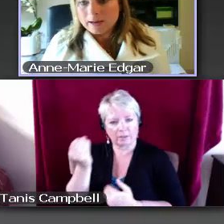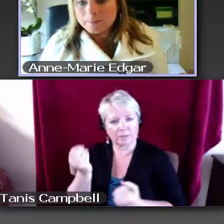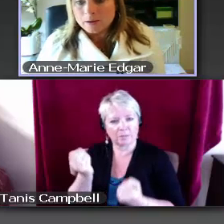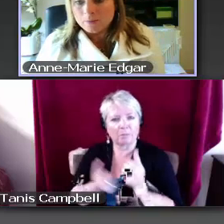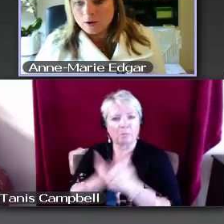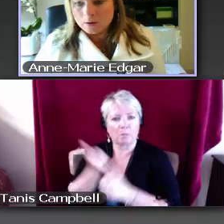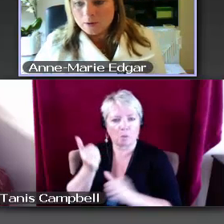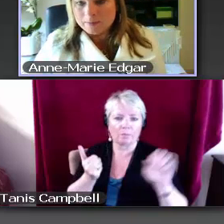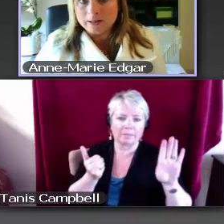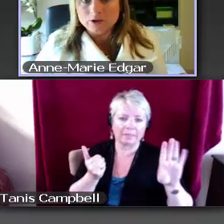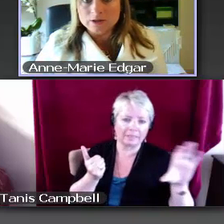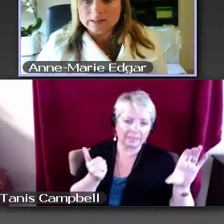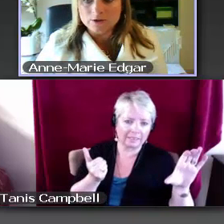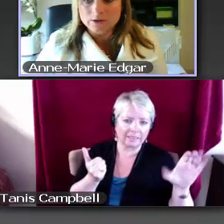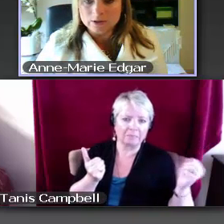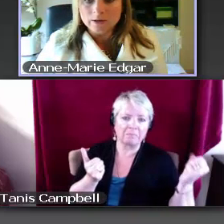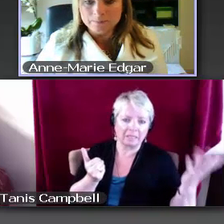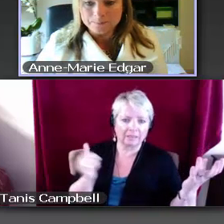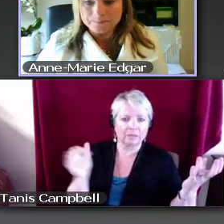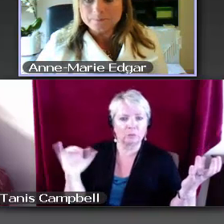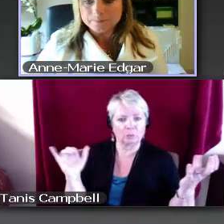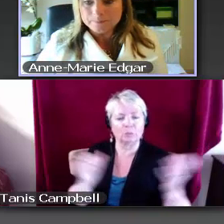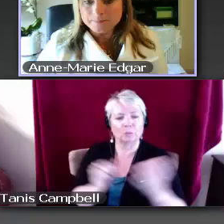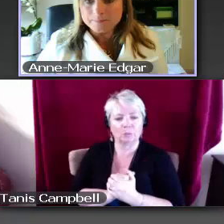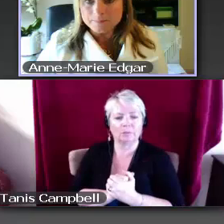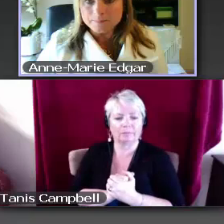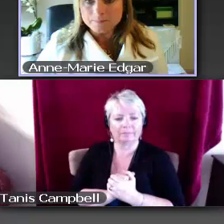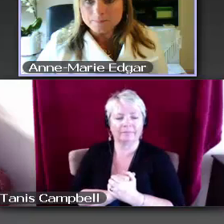British Columbia, where our population centers are.